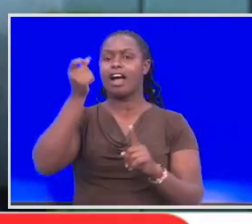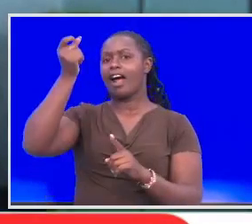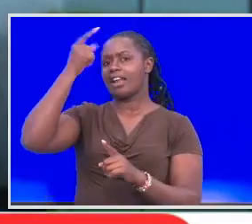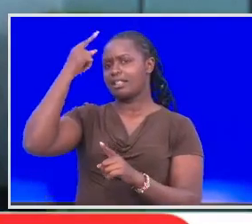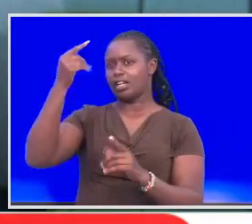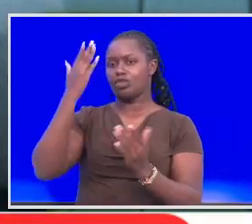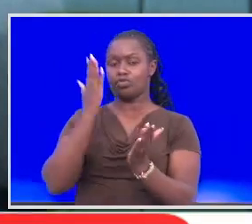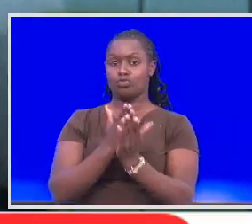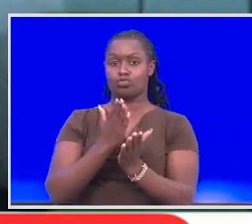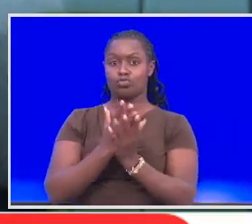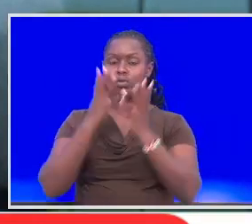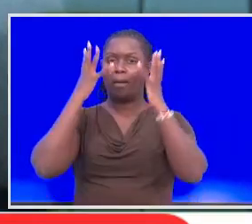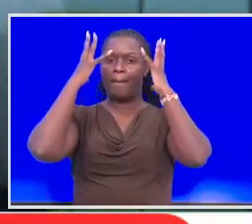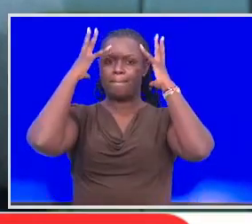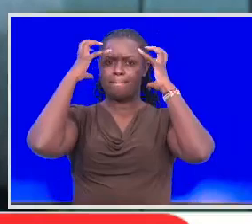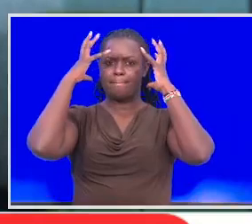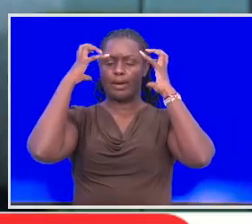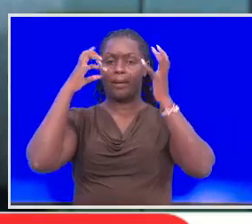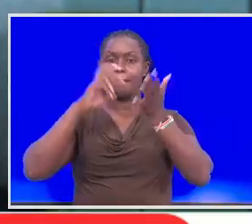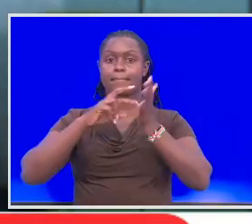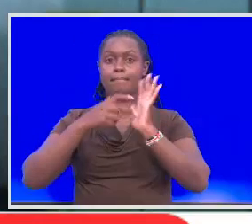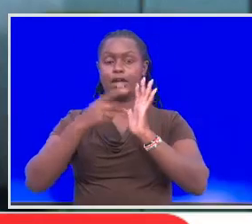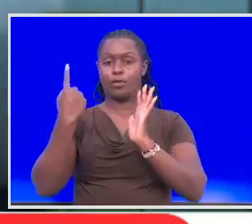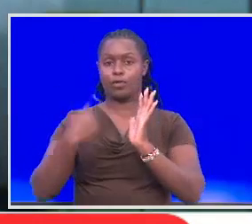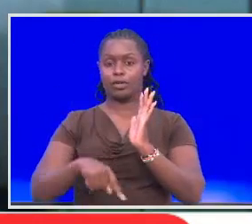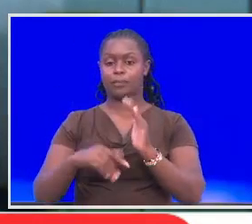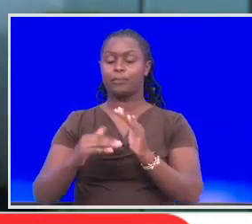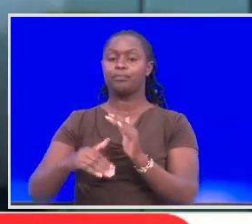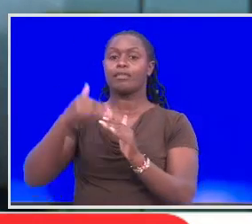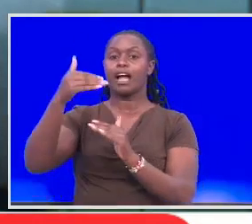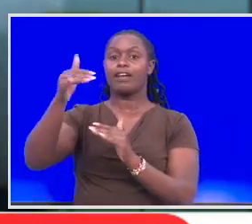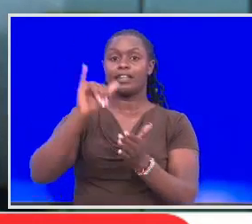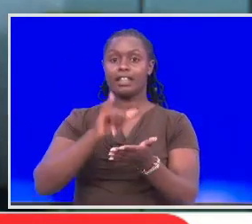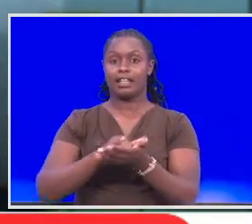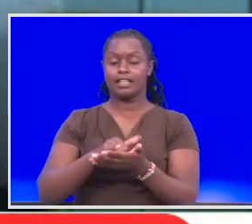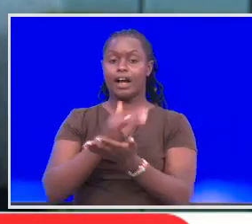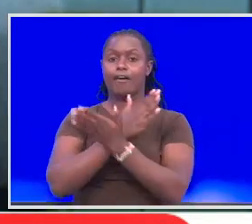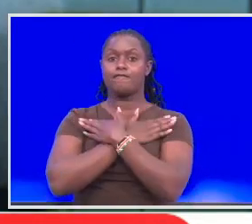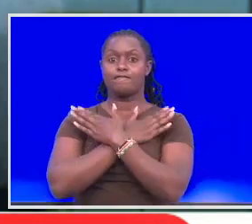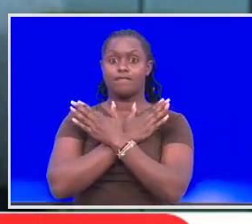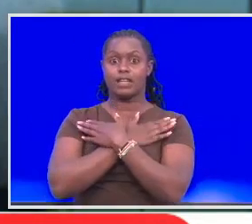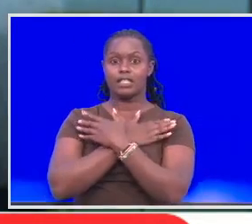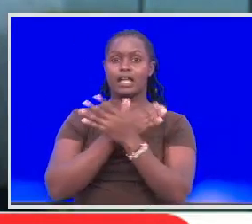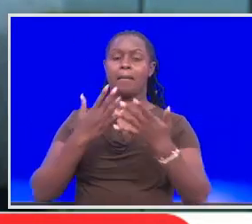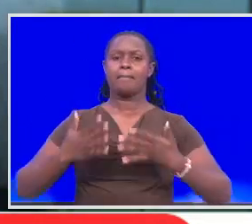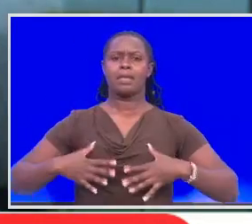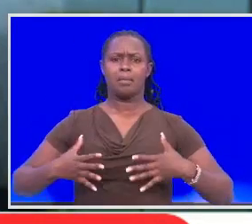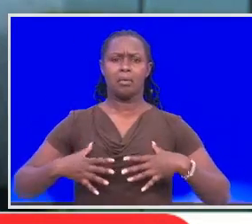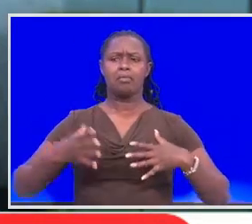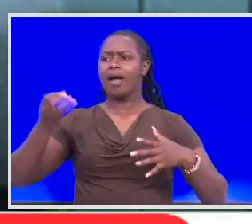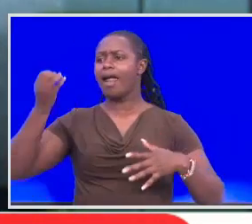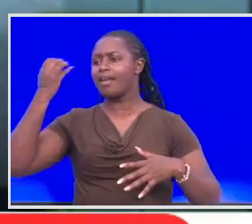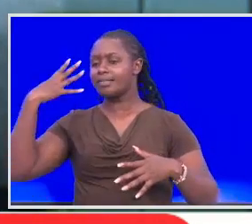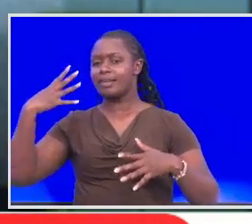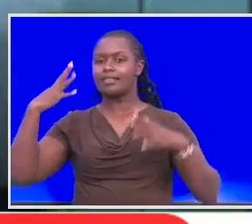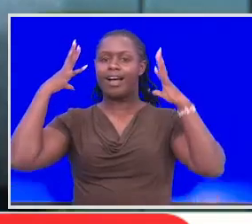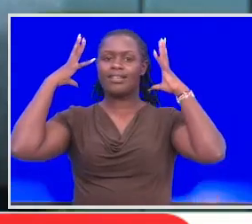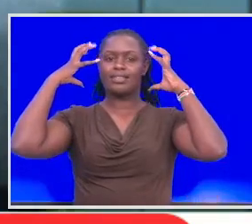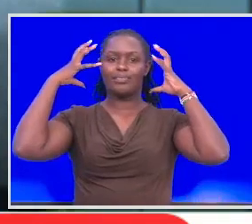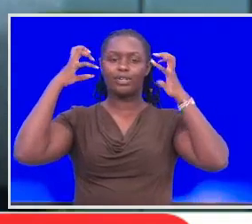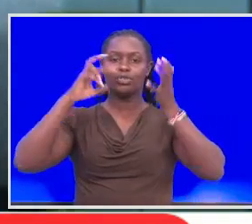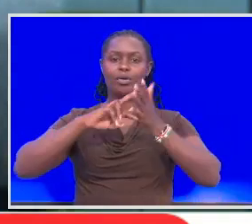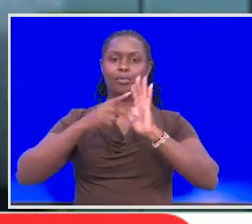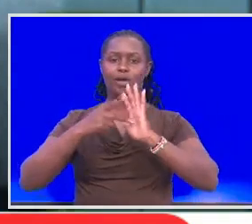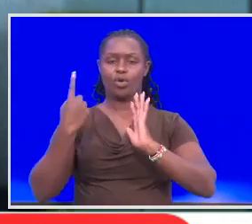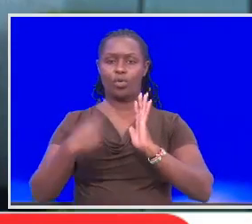having depression meant. Before that, even my friends in school, people didn't really understand what depression really means. People just